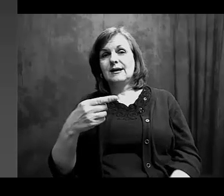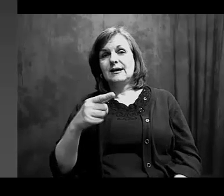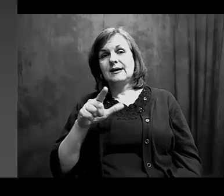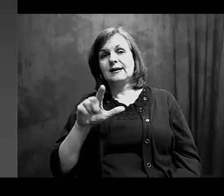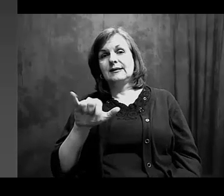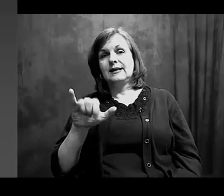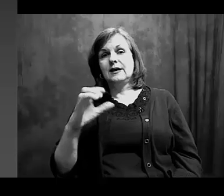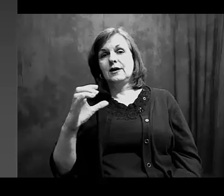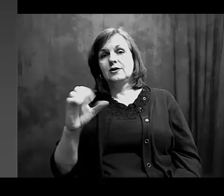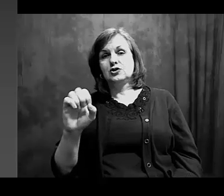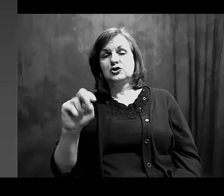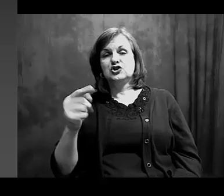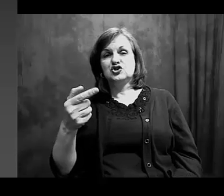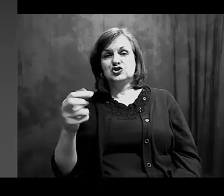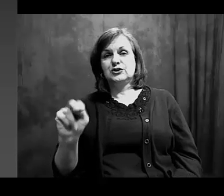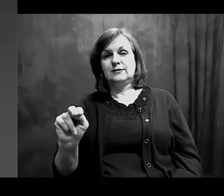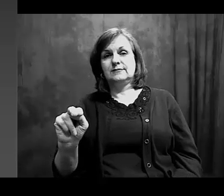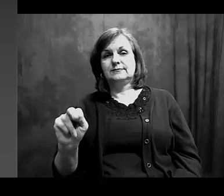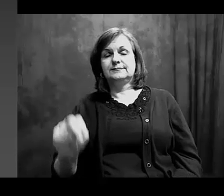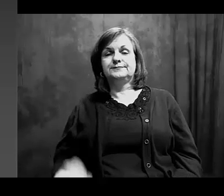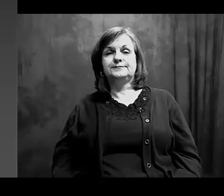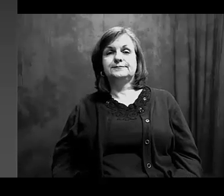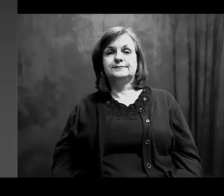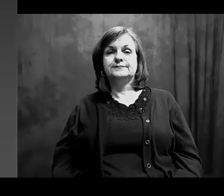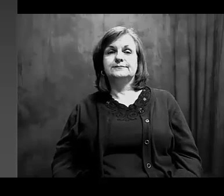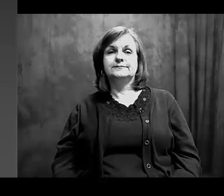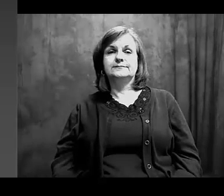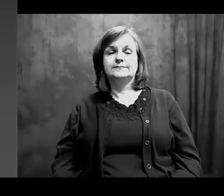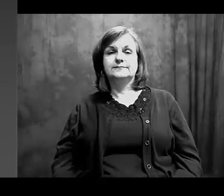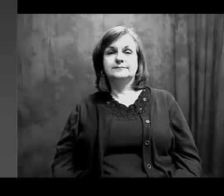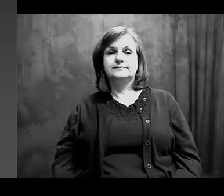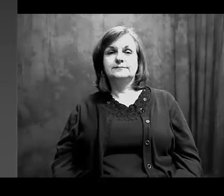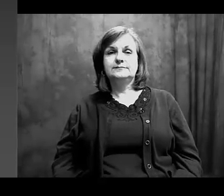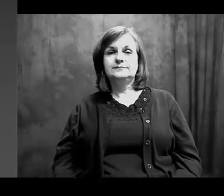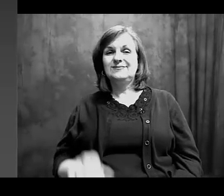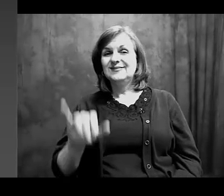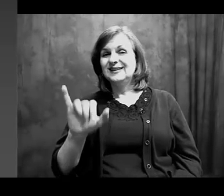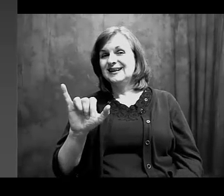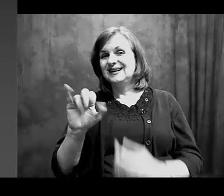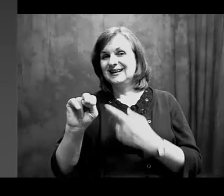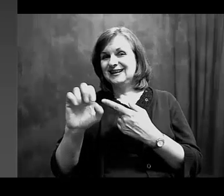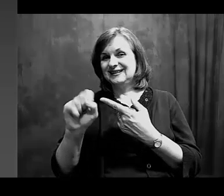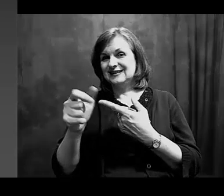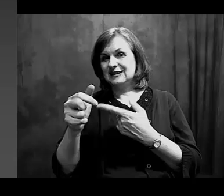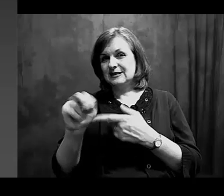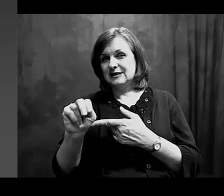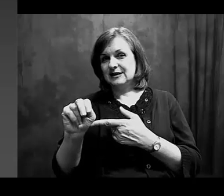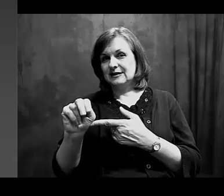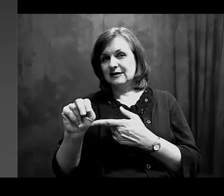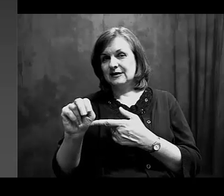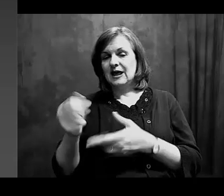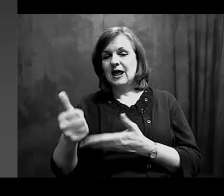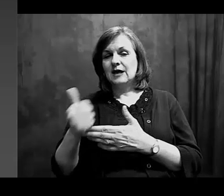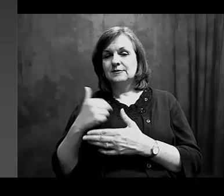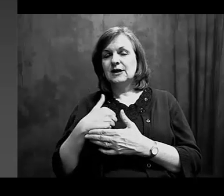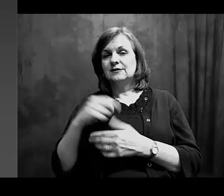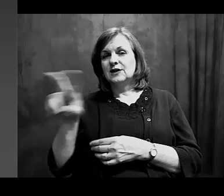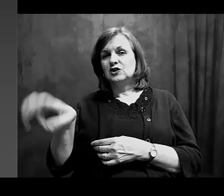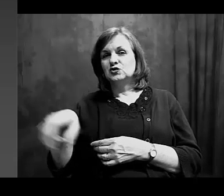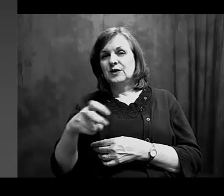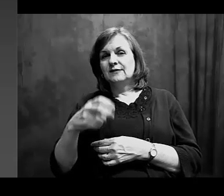exo means out. So this means that we're actually going to transfer things through something known as a